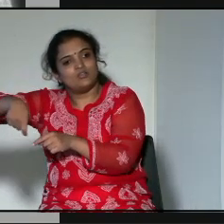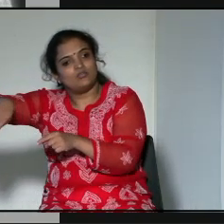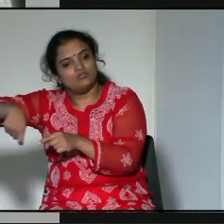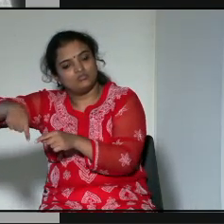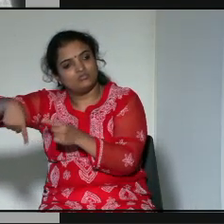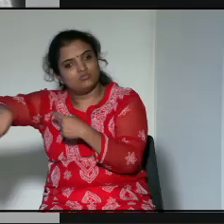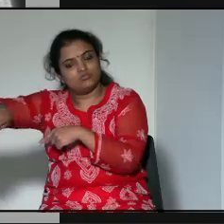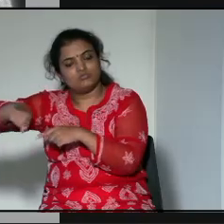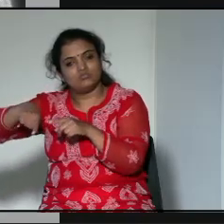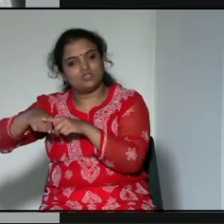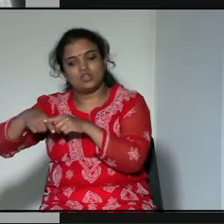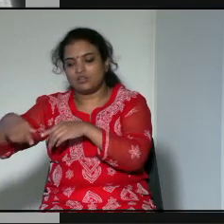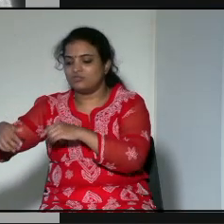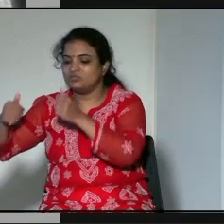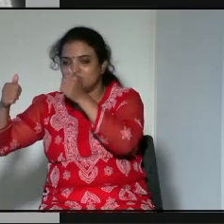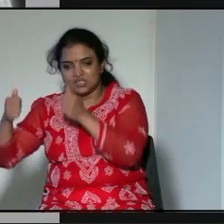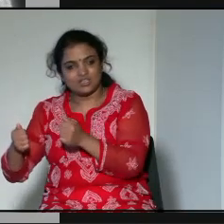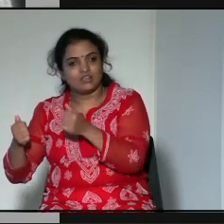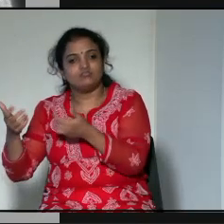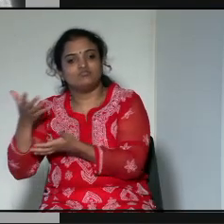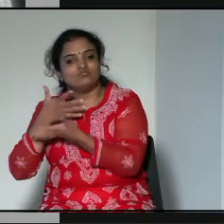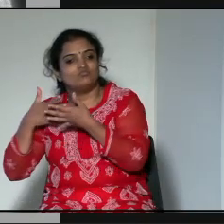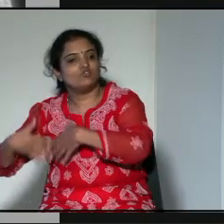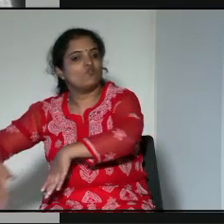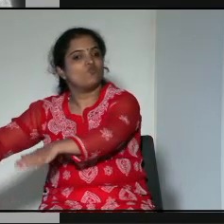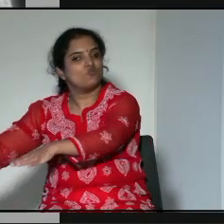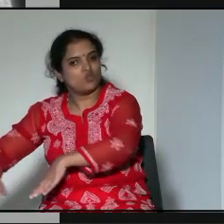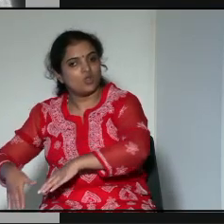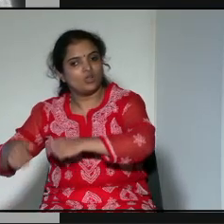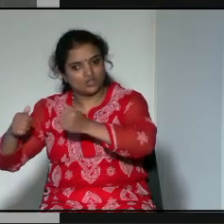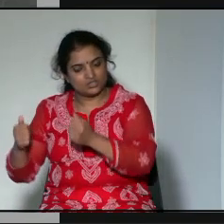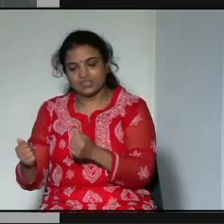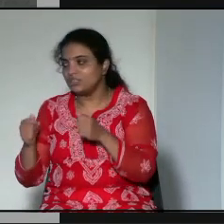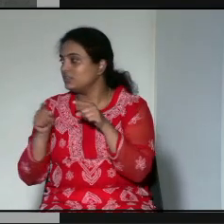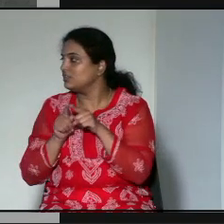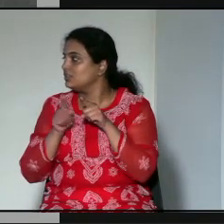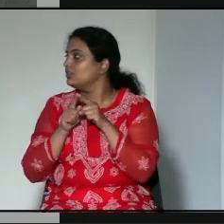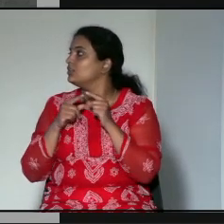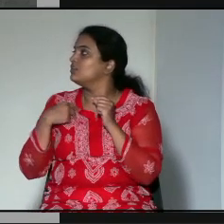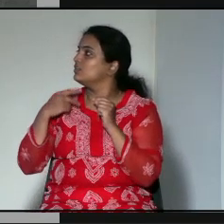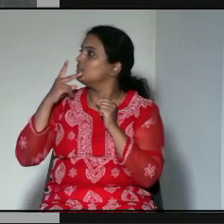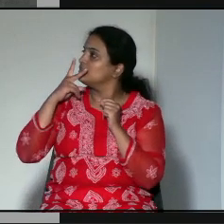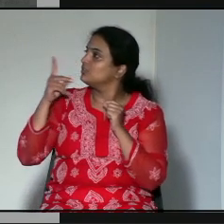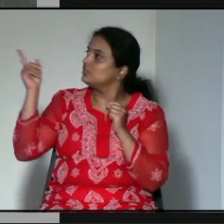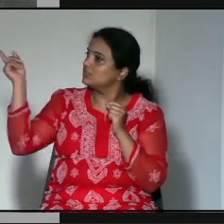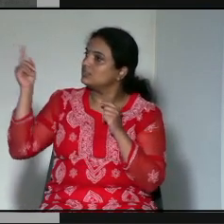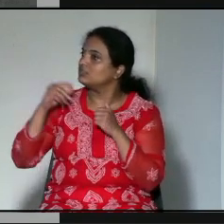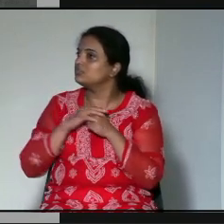on the floor for simple meals, as we see in the, sorry.